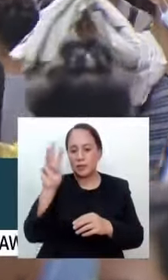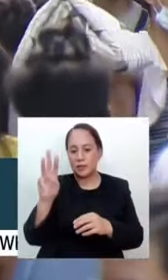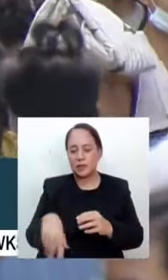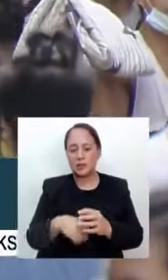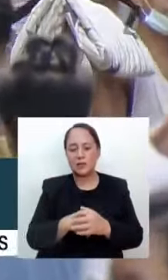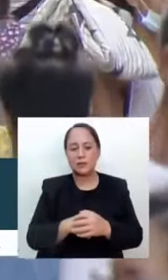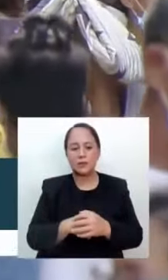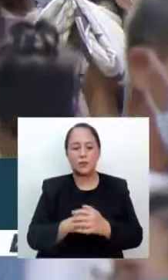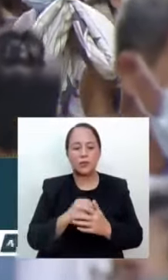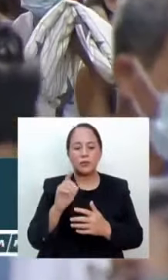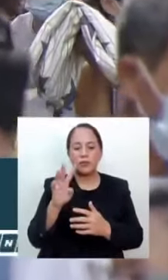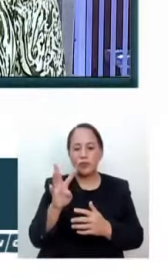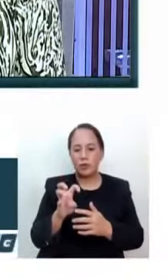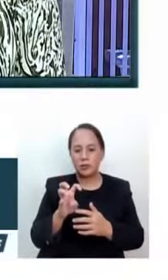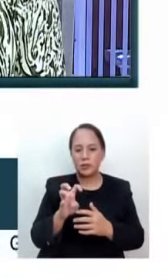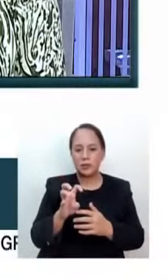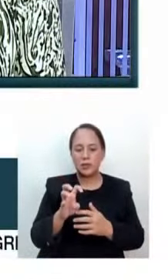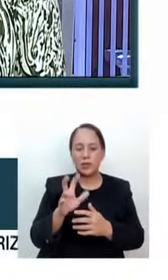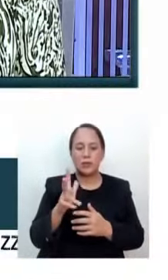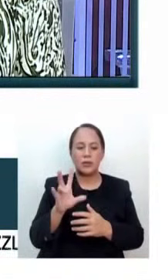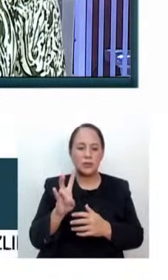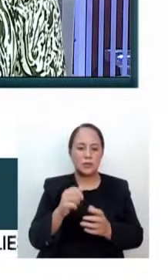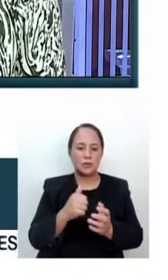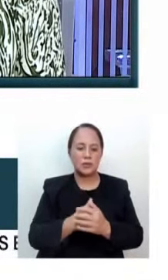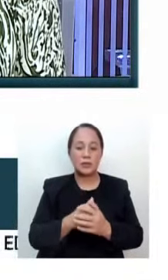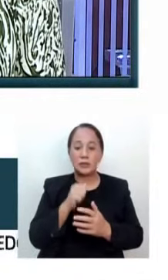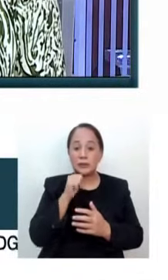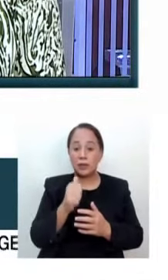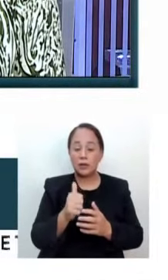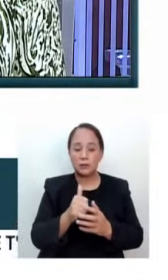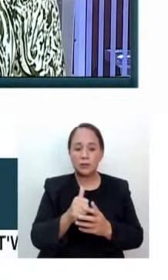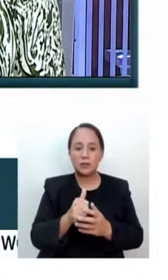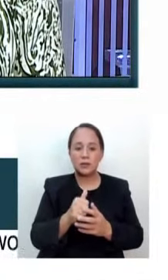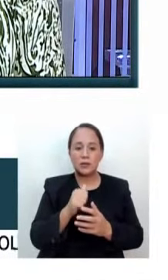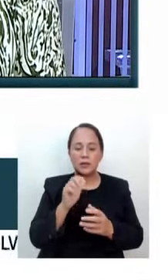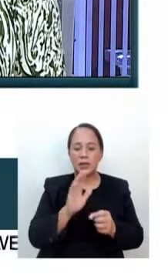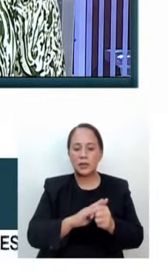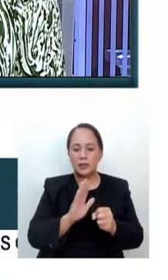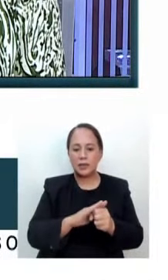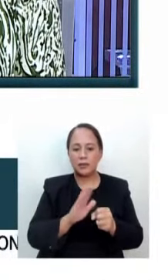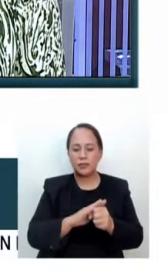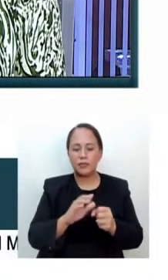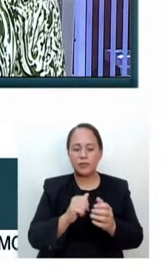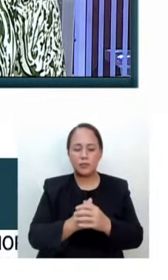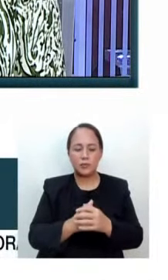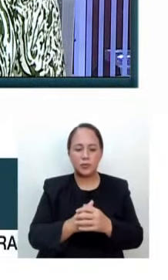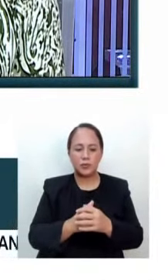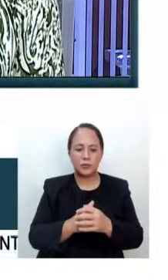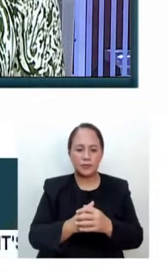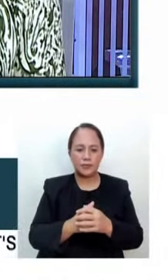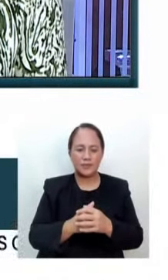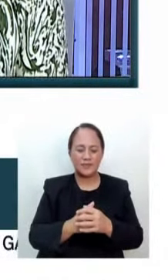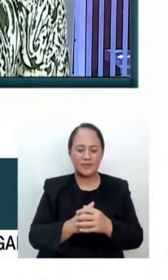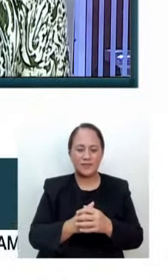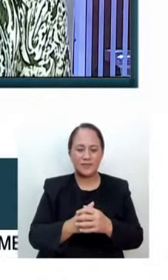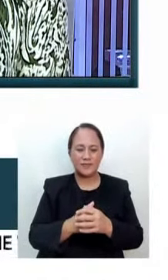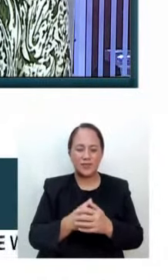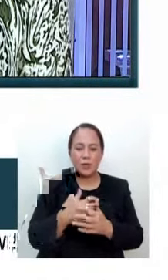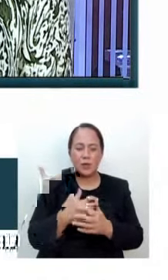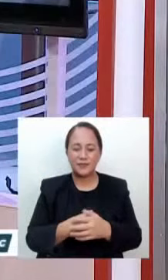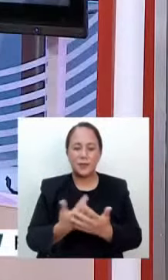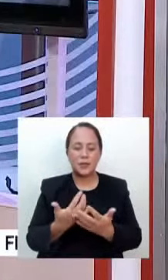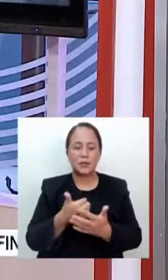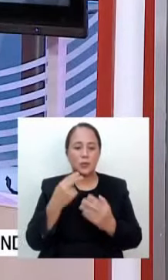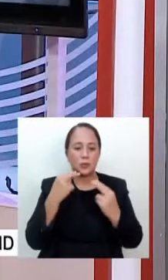just 437. And it's not really enough to put up with the pricing increase of prices and